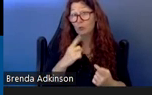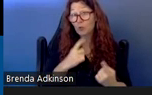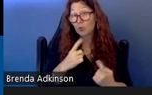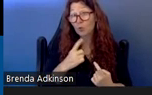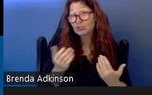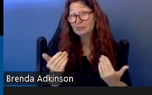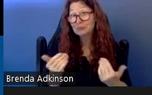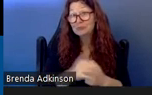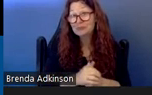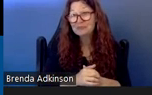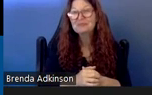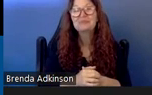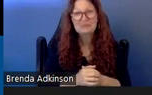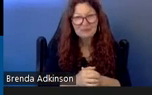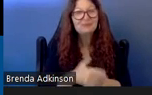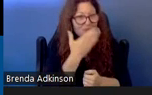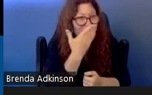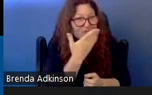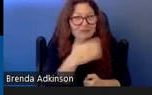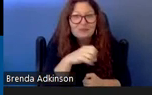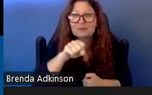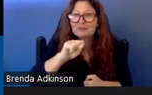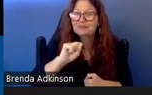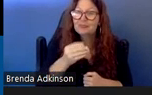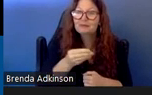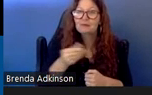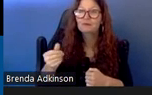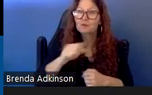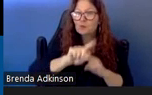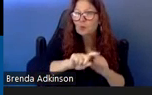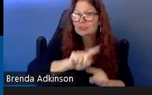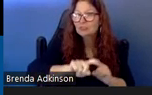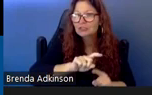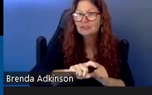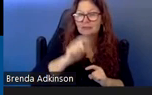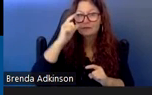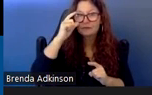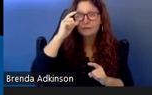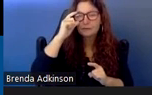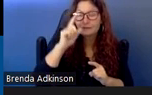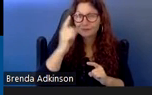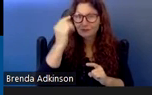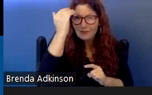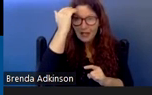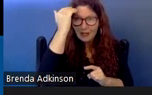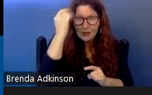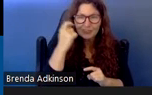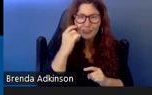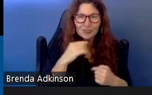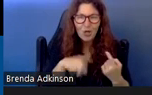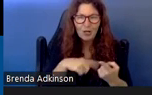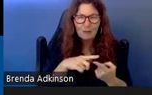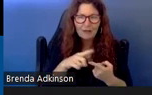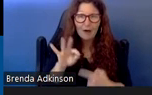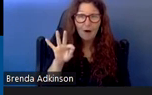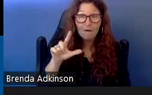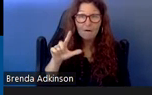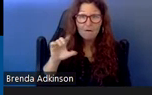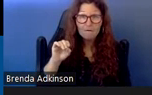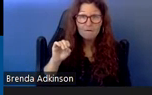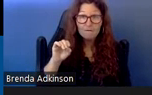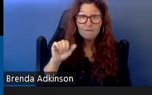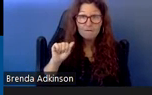Thanks, Cindy. We do have a few questions. I know you just spoke to the cruise ships. There was a question regarding